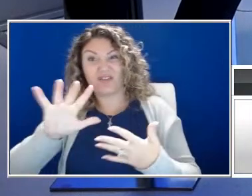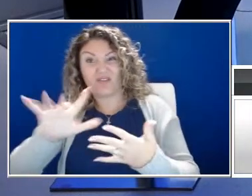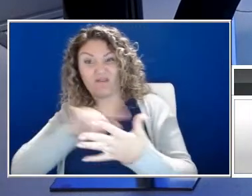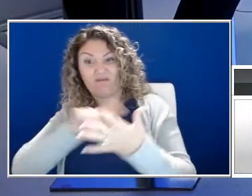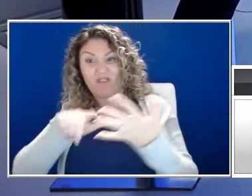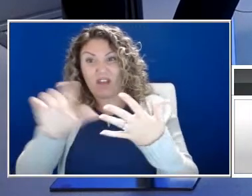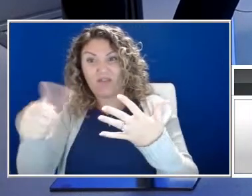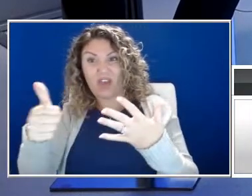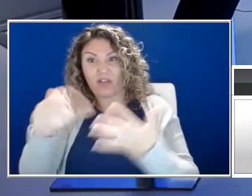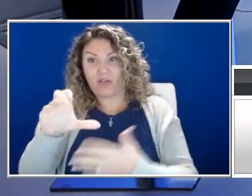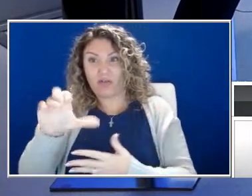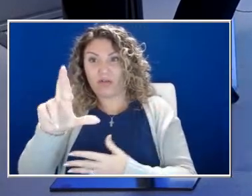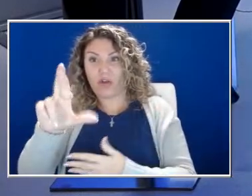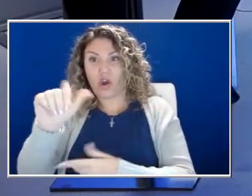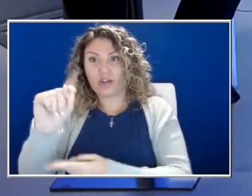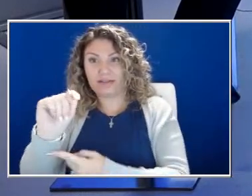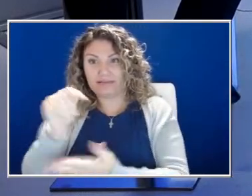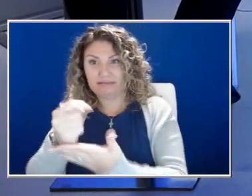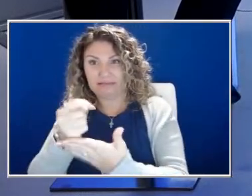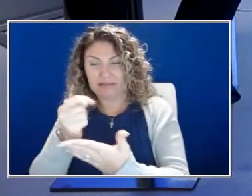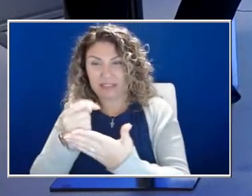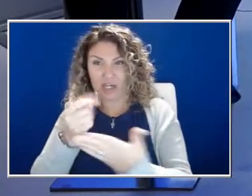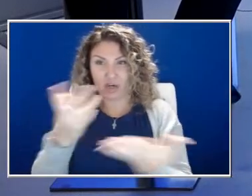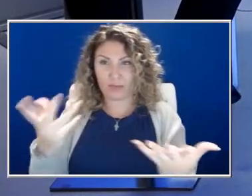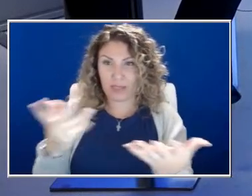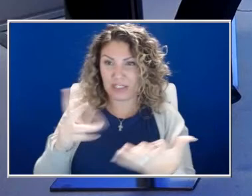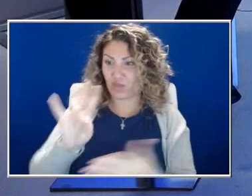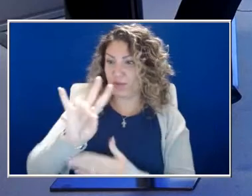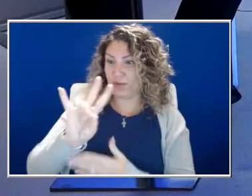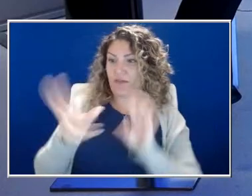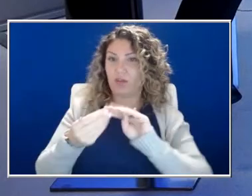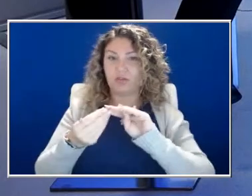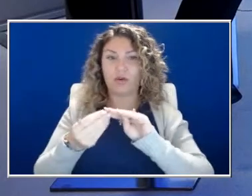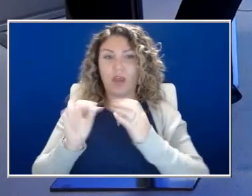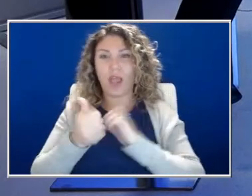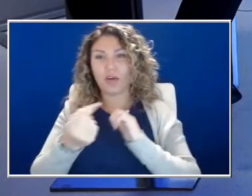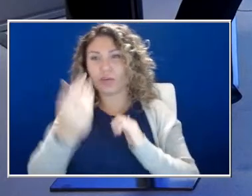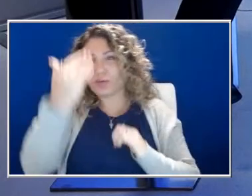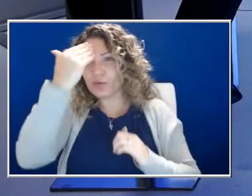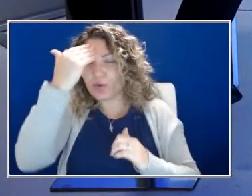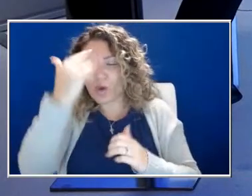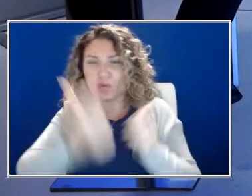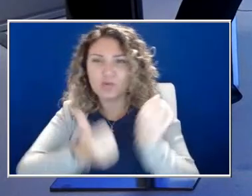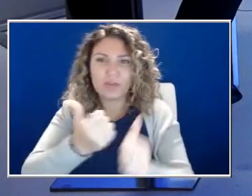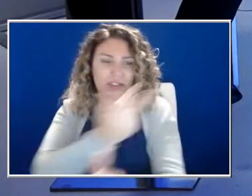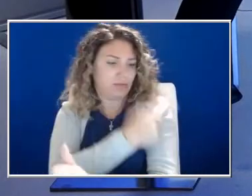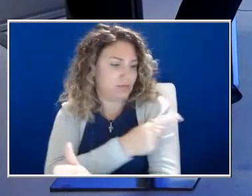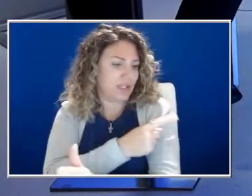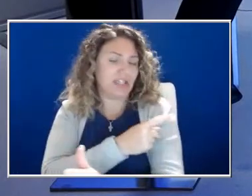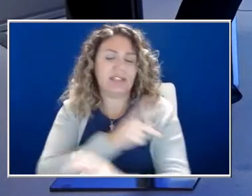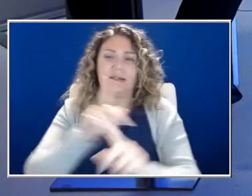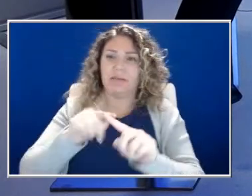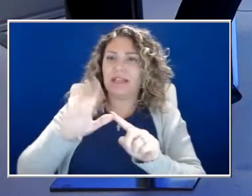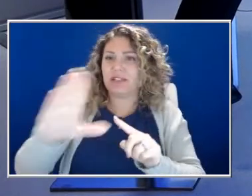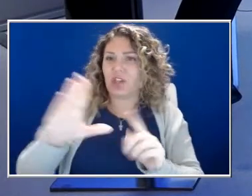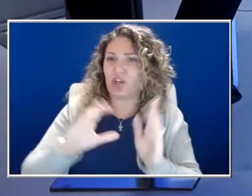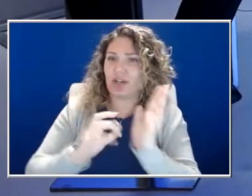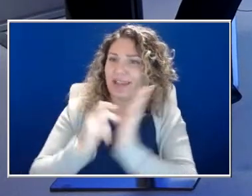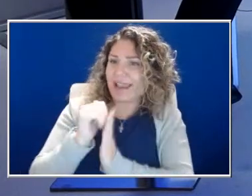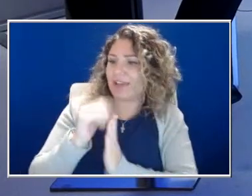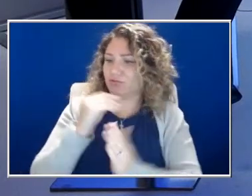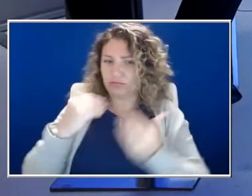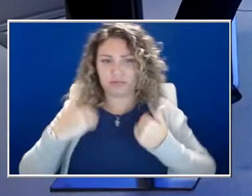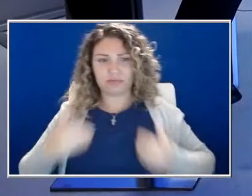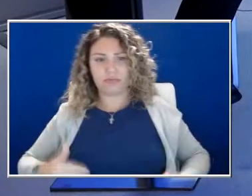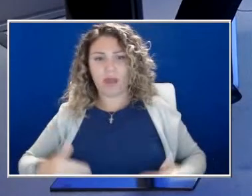7 total. How do you know which patients, based on the cancer and based on their bodies and how they might respond, how do you know which CAR